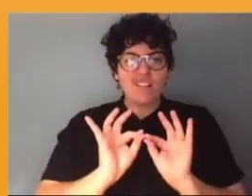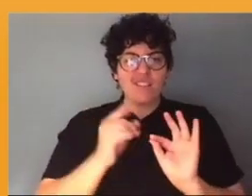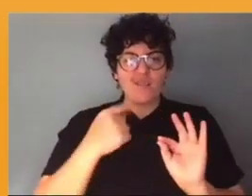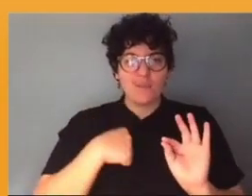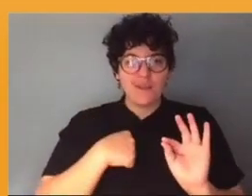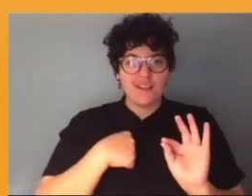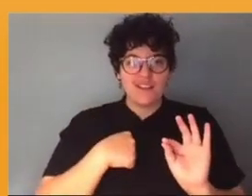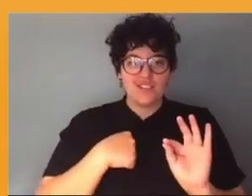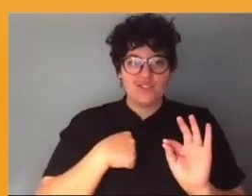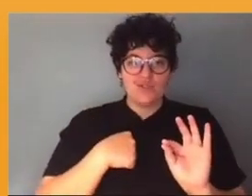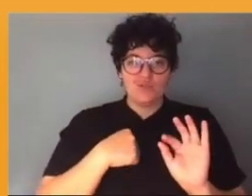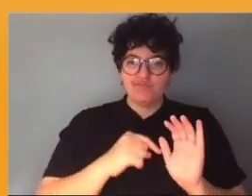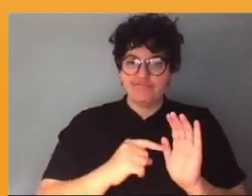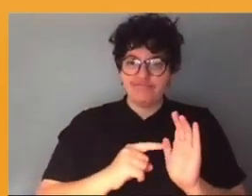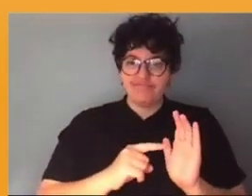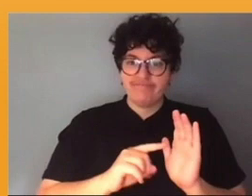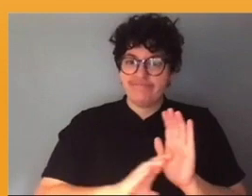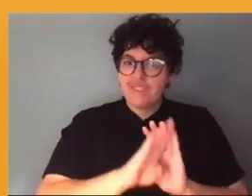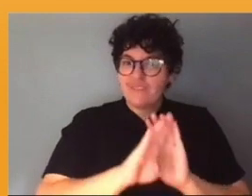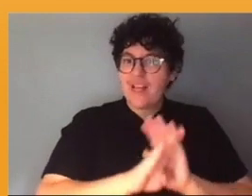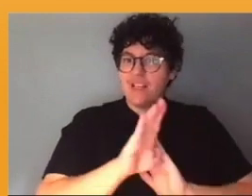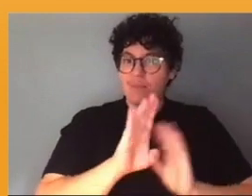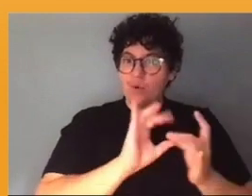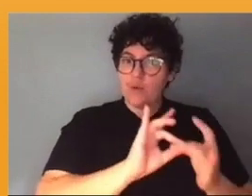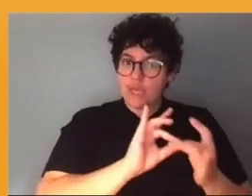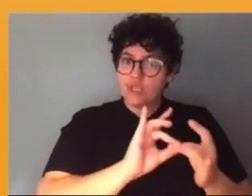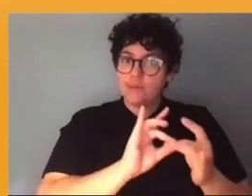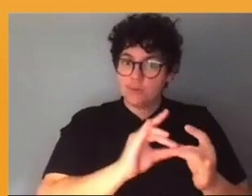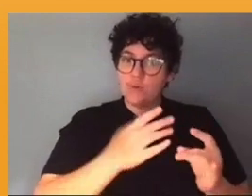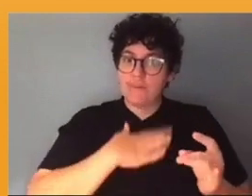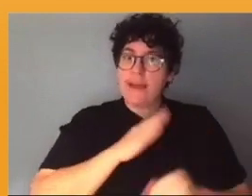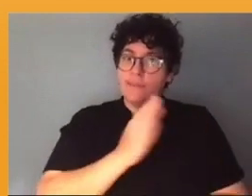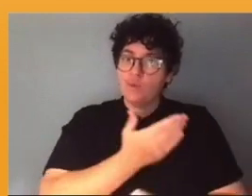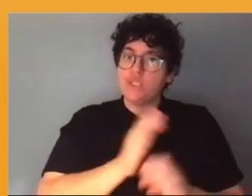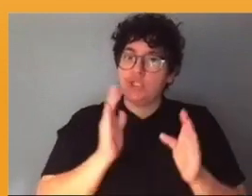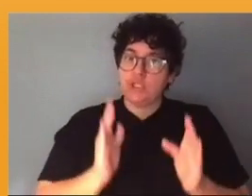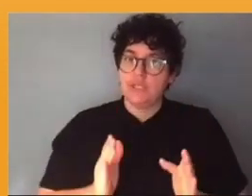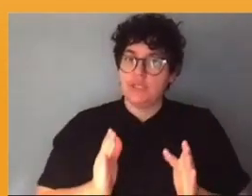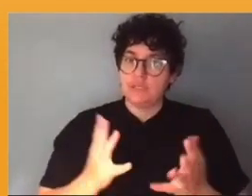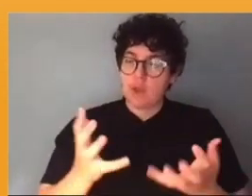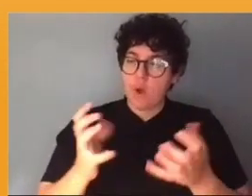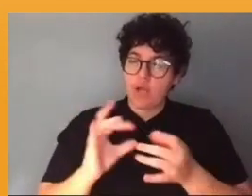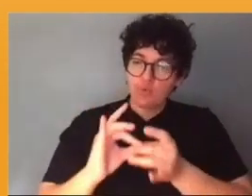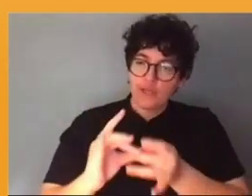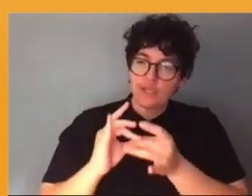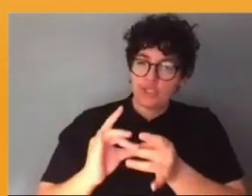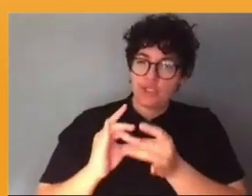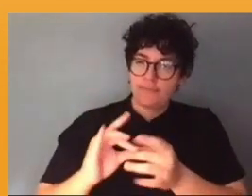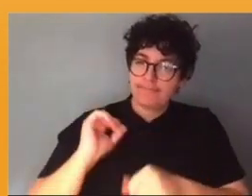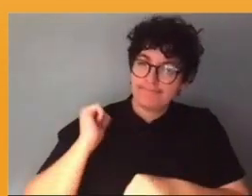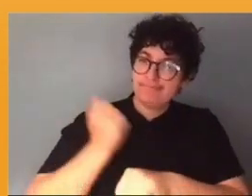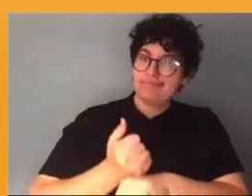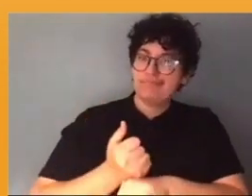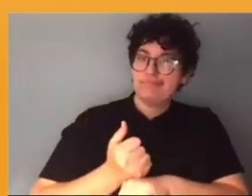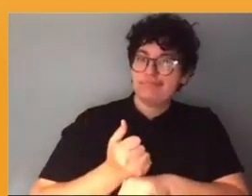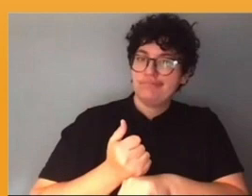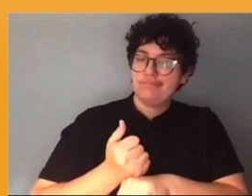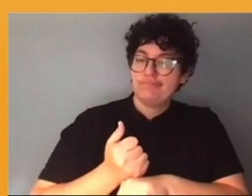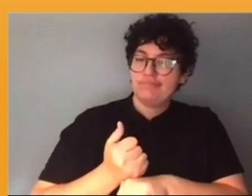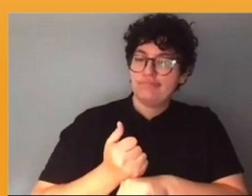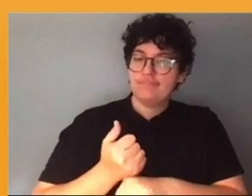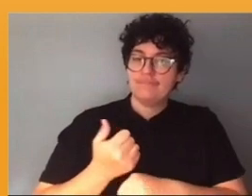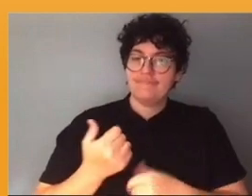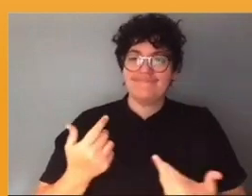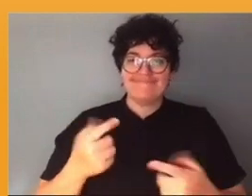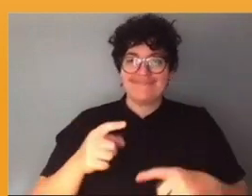relationships with, my musicians, the people who play music for me, because, it really is that inexplicable